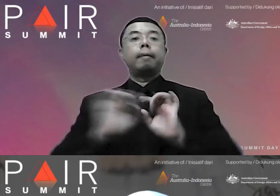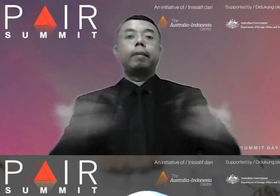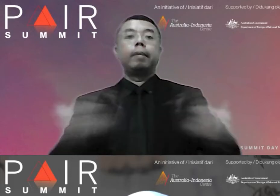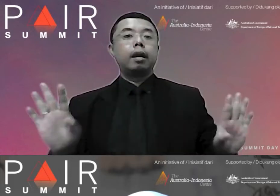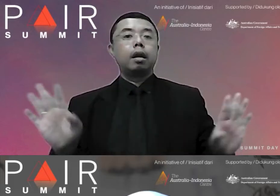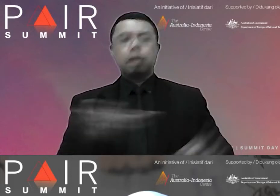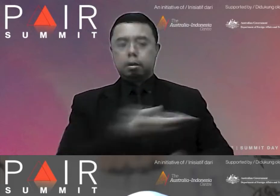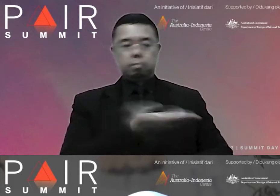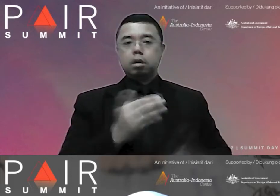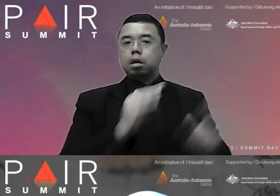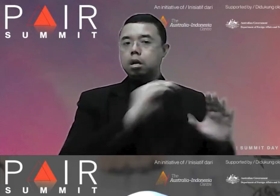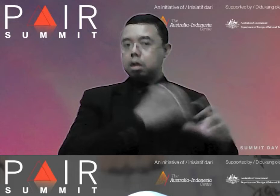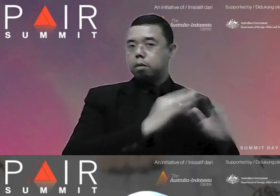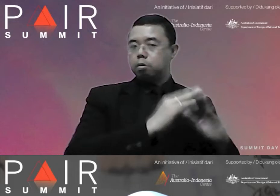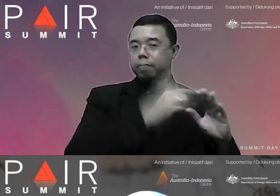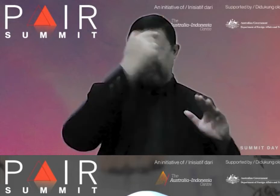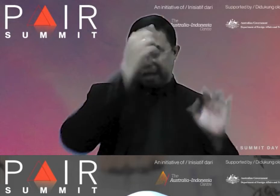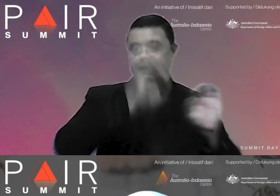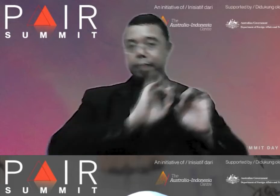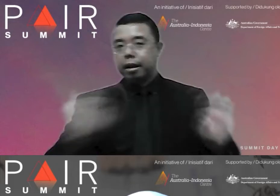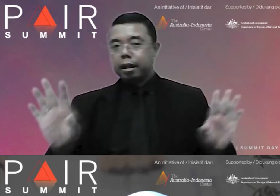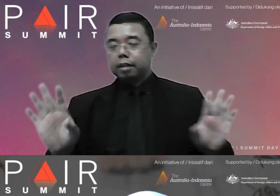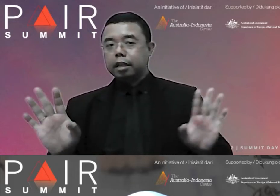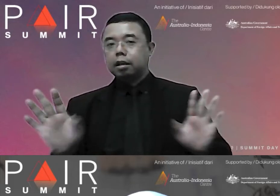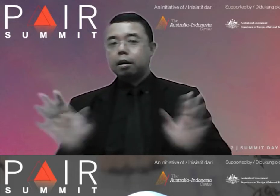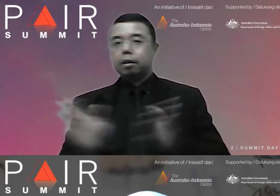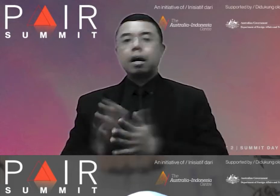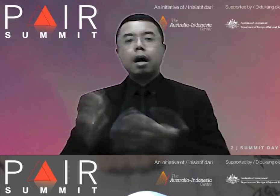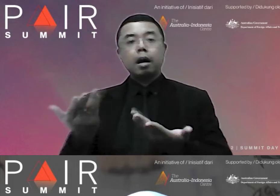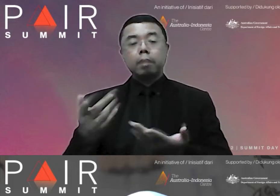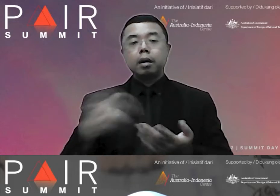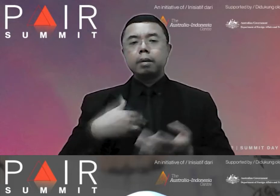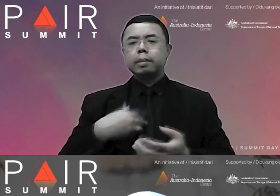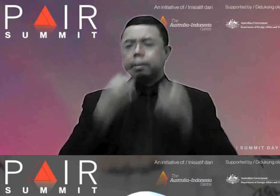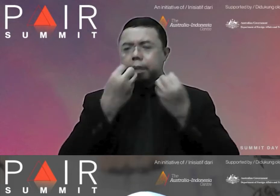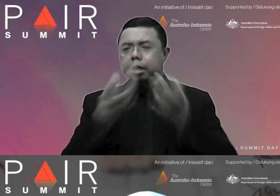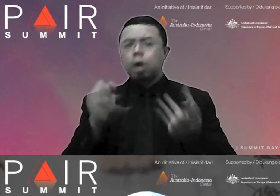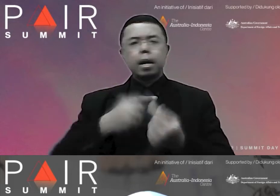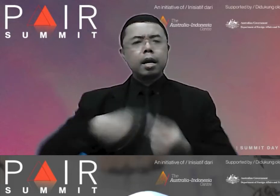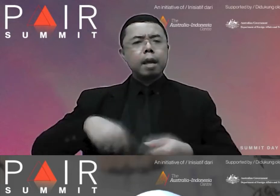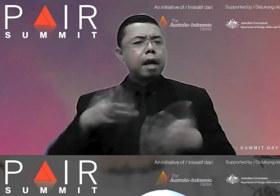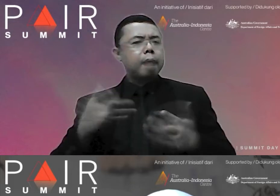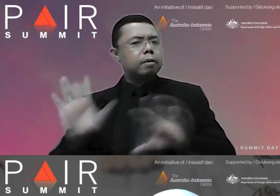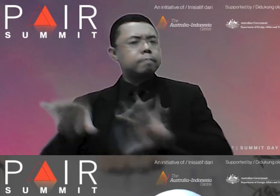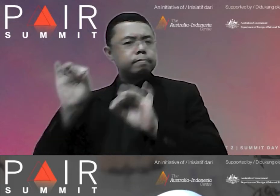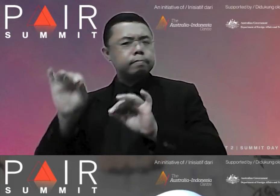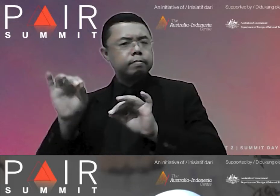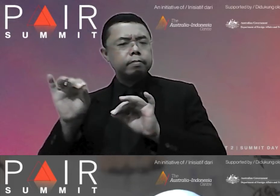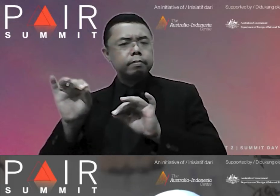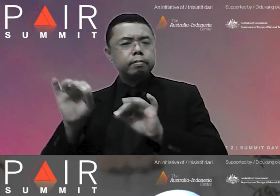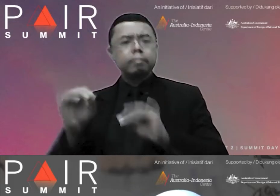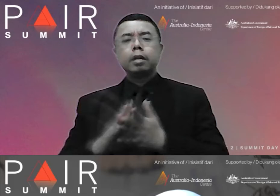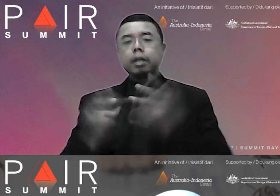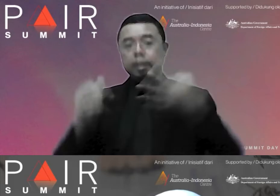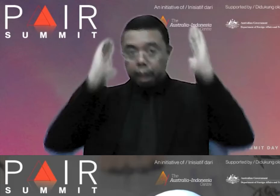explain to us a bit about what you were finding out in Makassar and what was happening with public opinion there around following